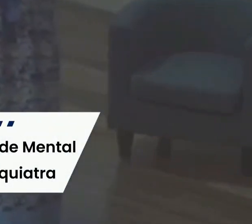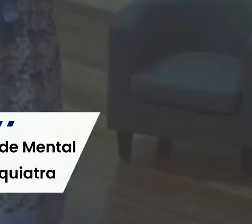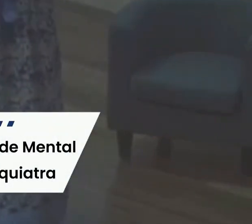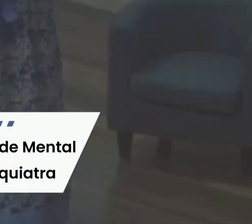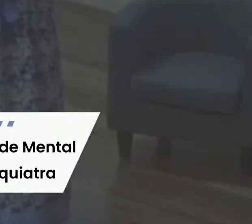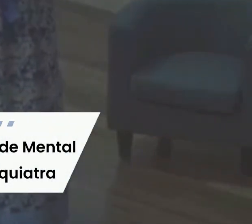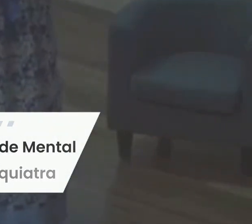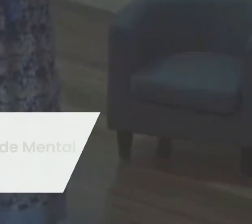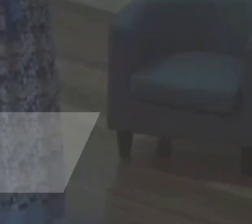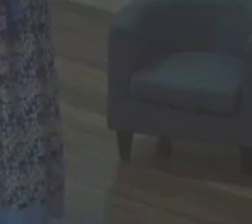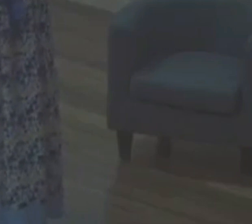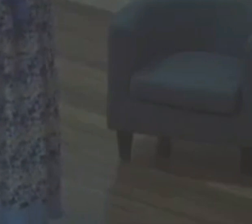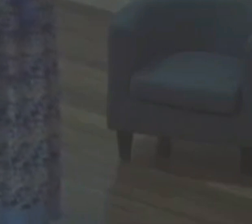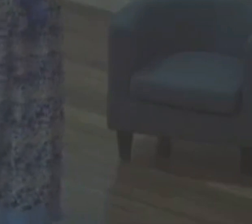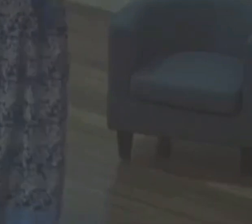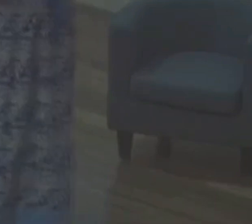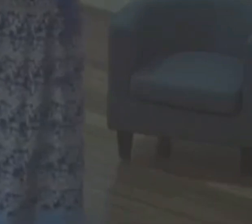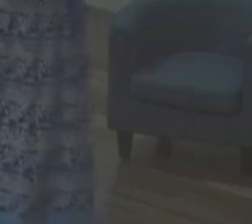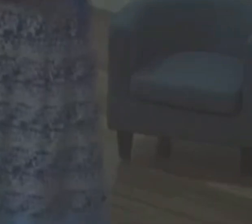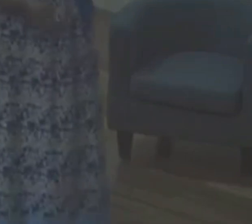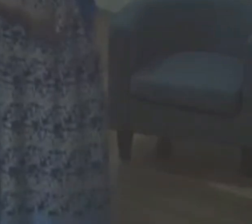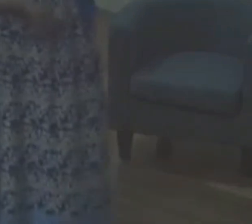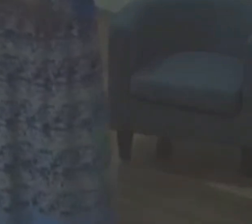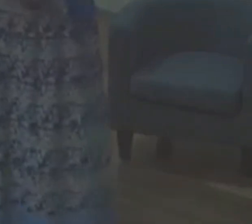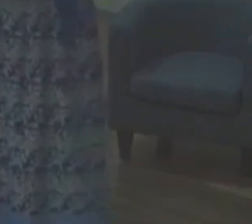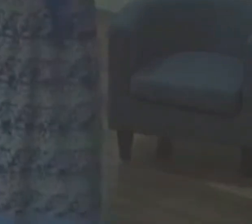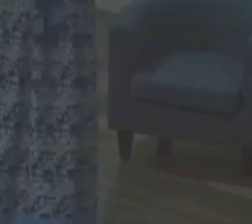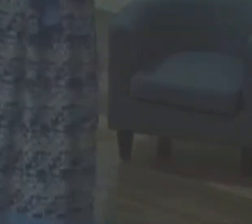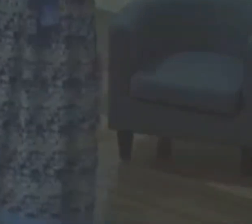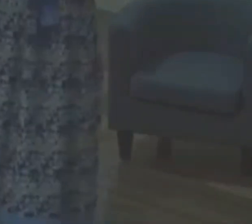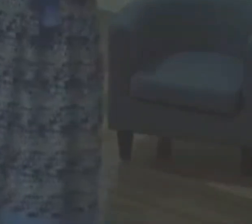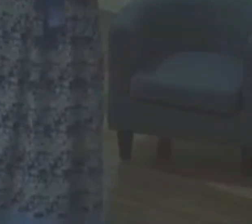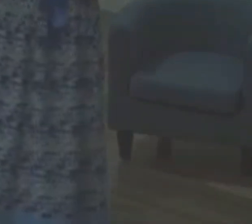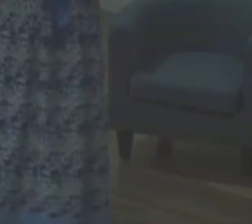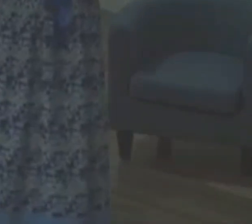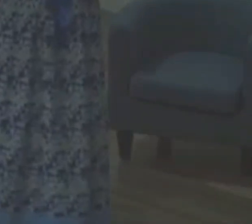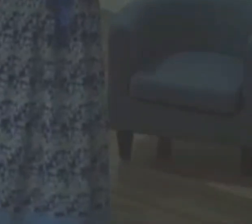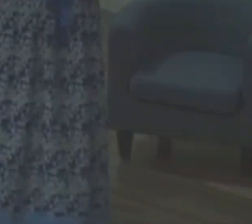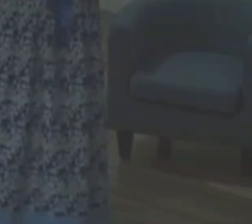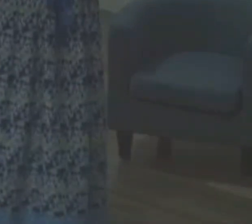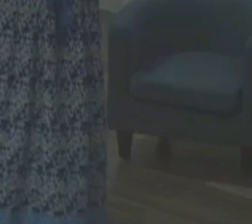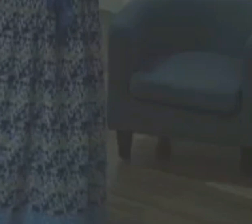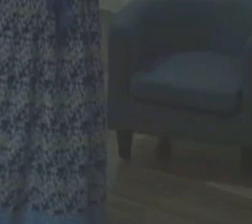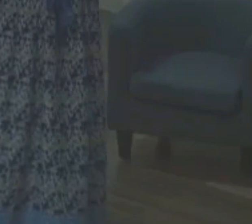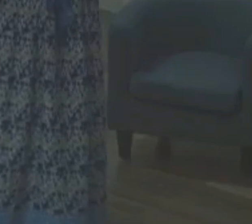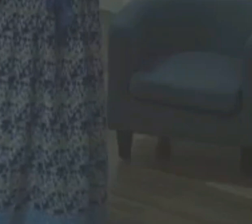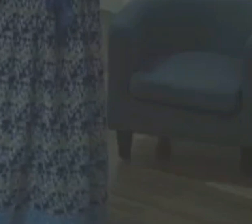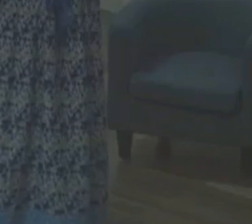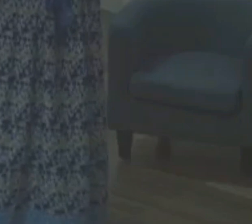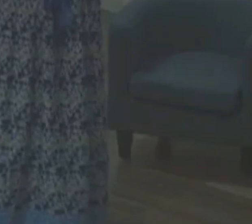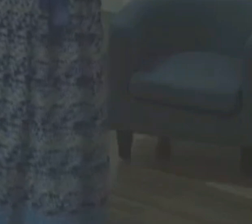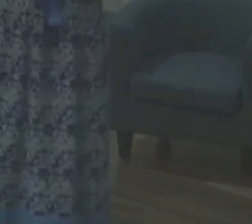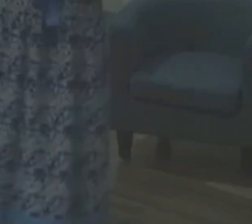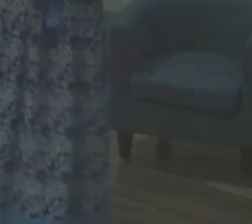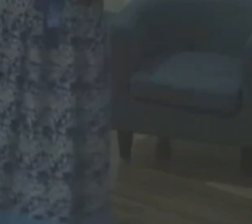with yourself and with others. So that's emotional vulnerability, where you're able to talk about those emotions. We grow in